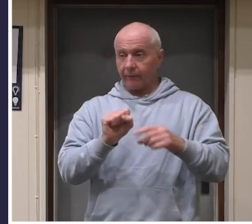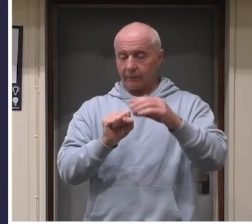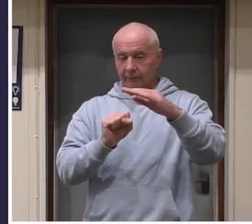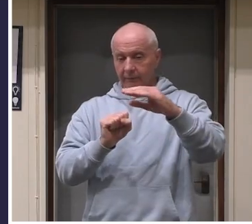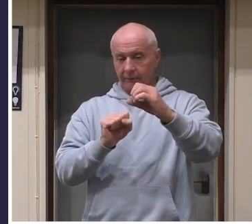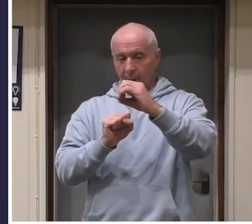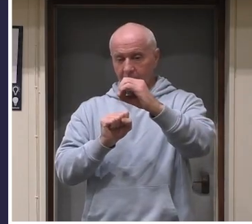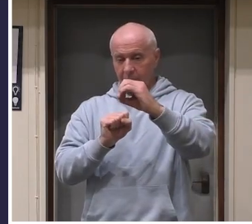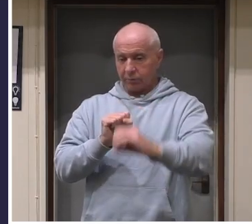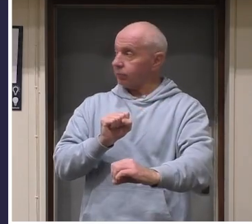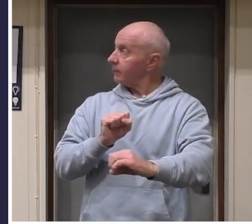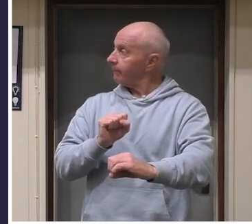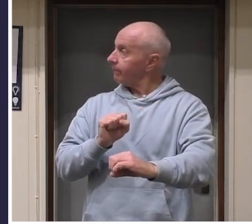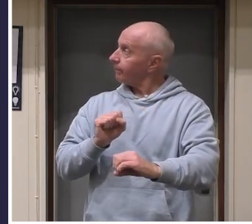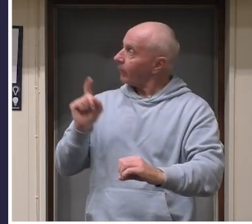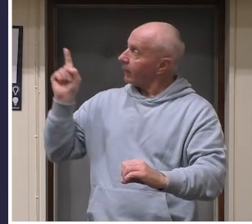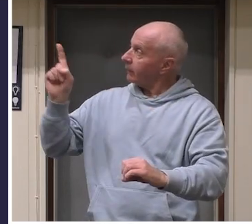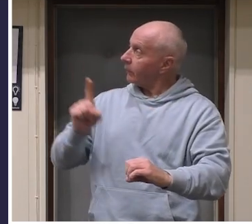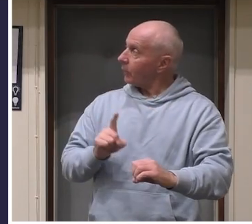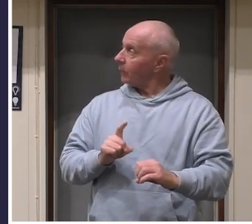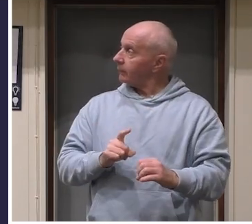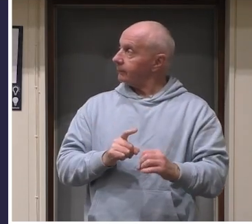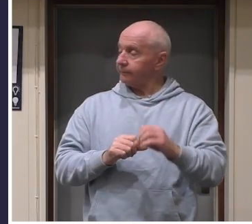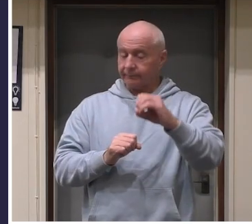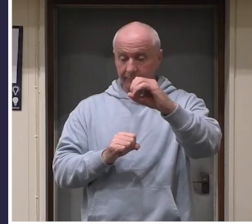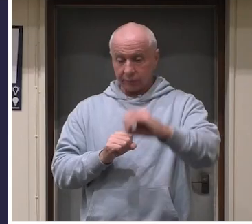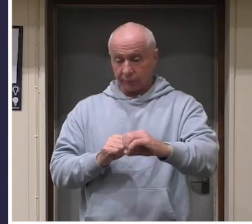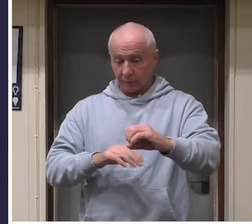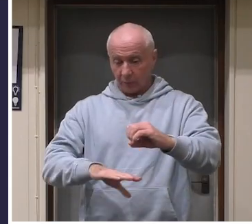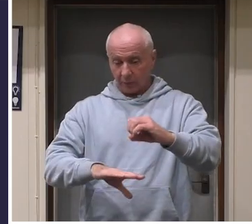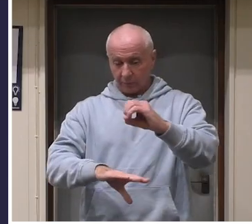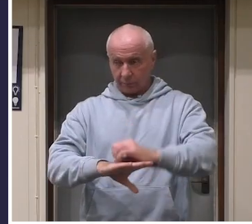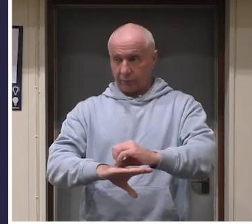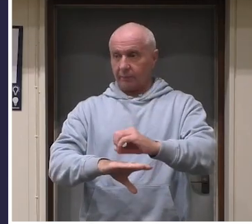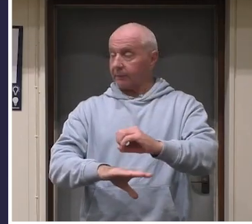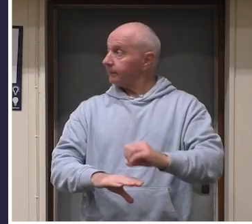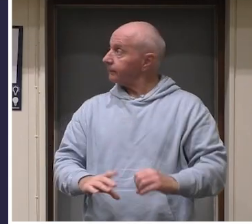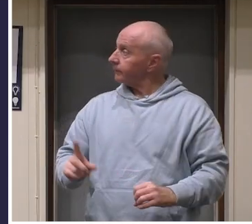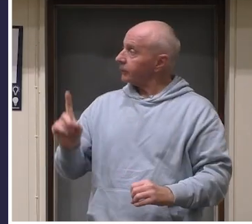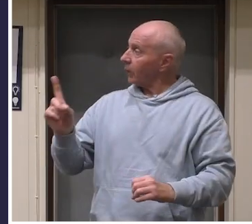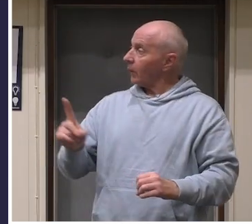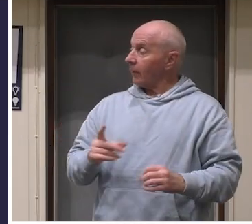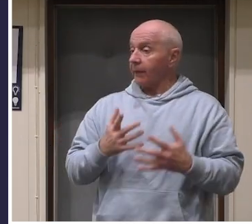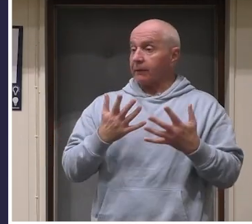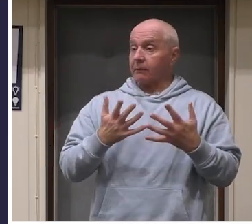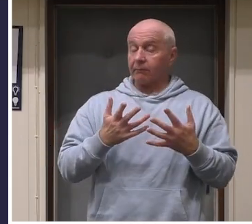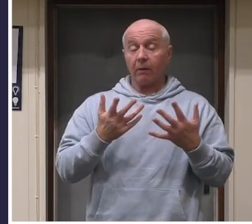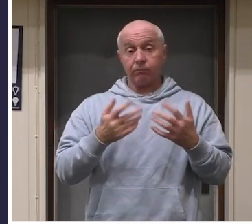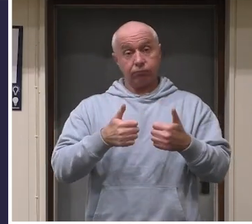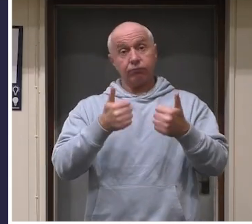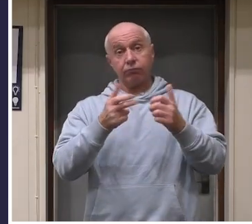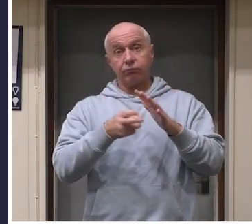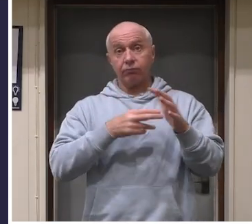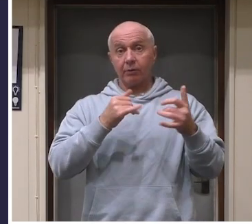down. And it can fall towards my double slit and later on towards the screen where I can do the measurement. Right? So that's fantastic news because